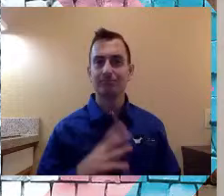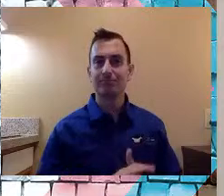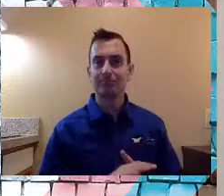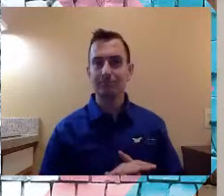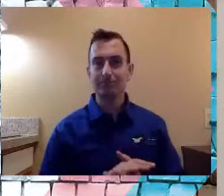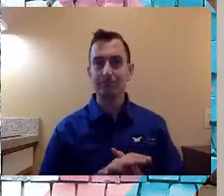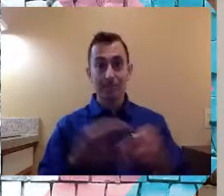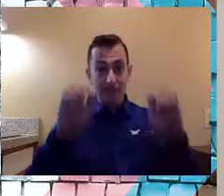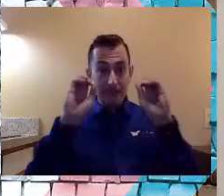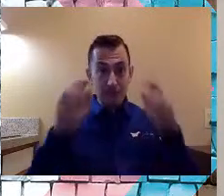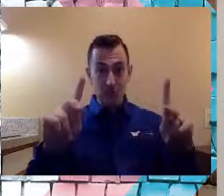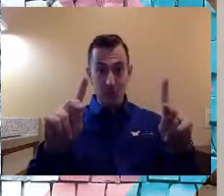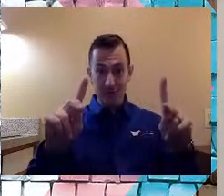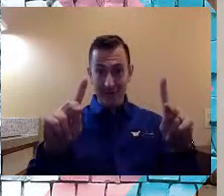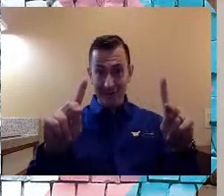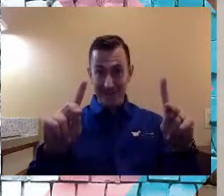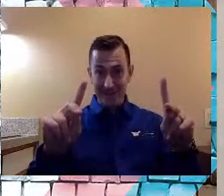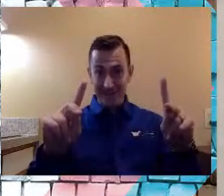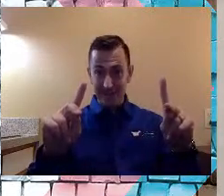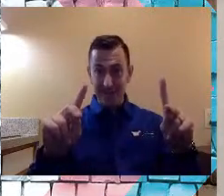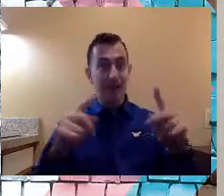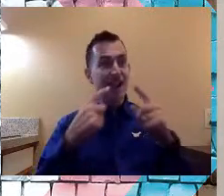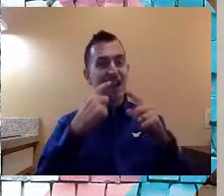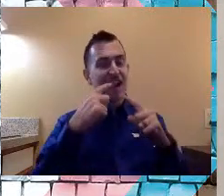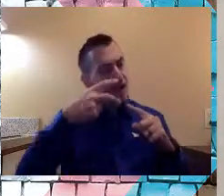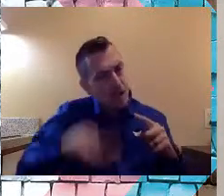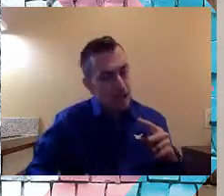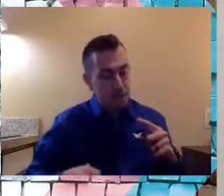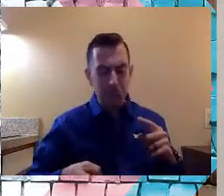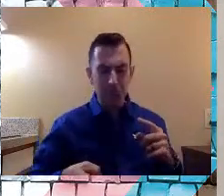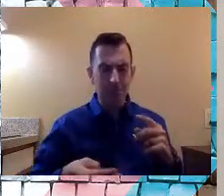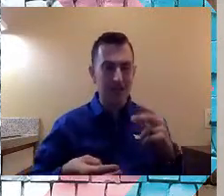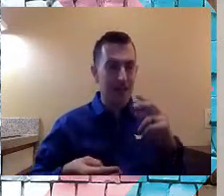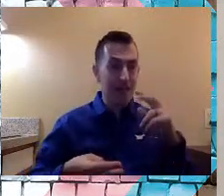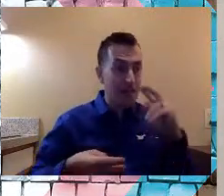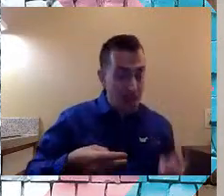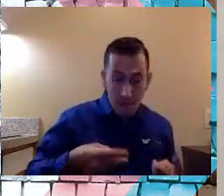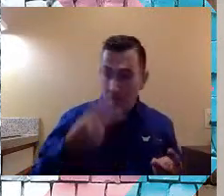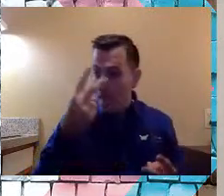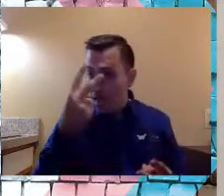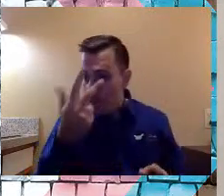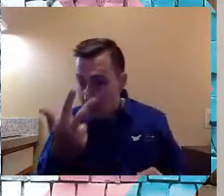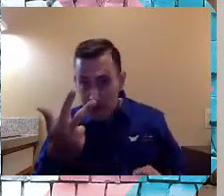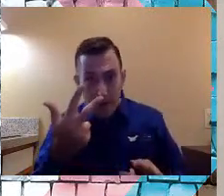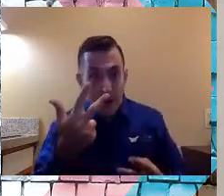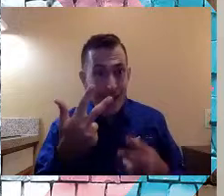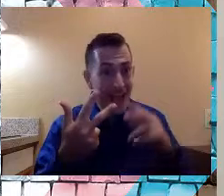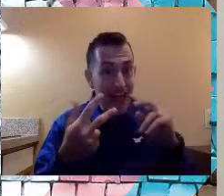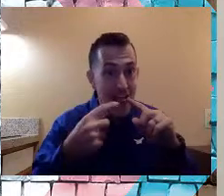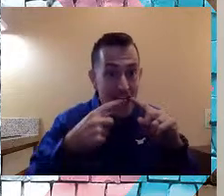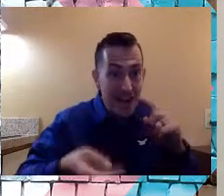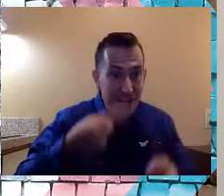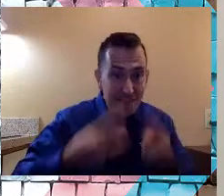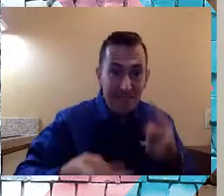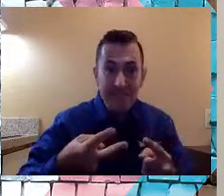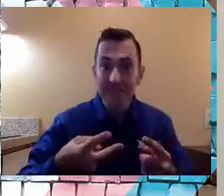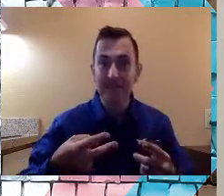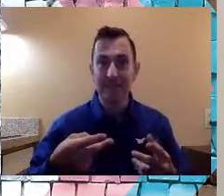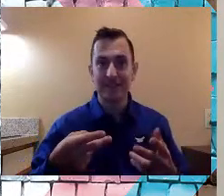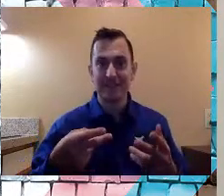It's okay to be missing a tooth or two or three. Look, he's missing so many